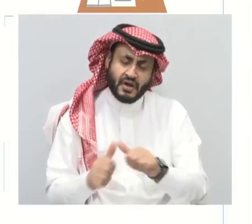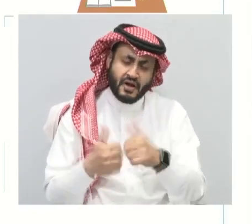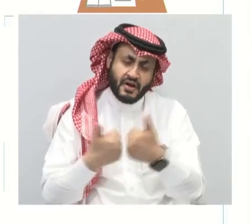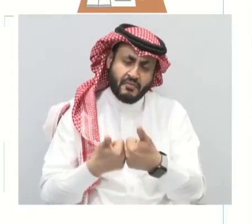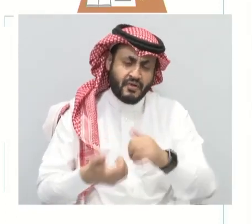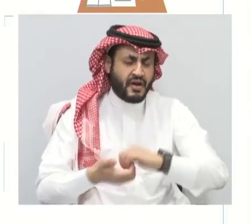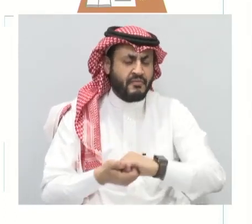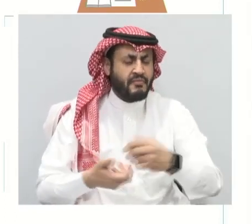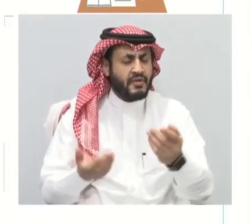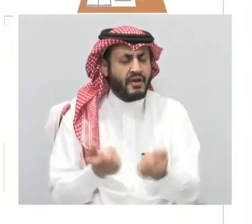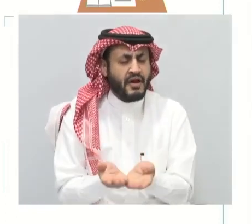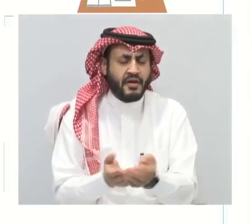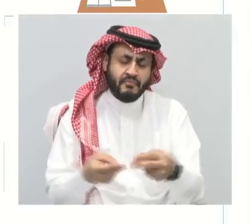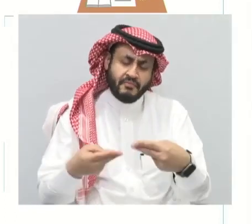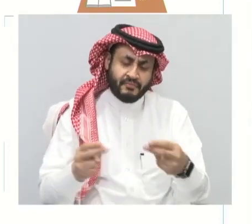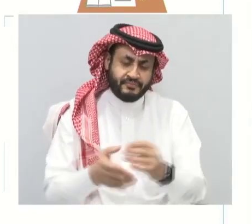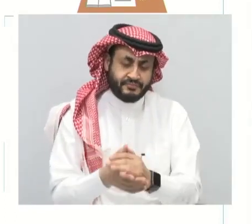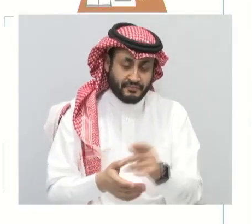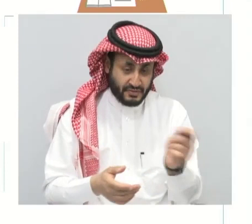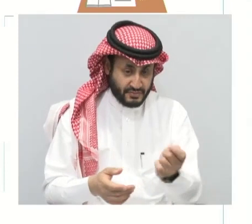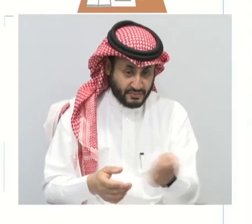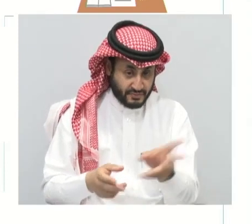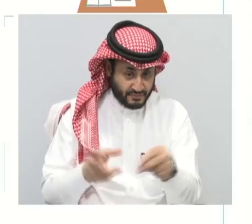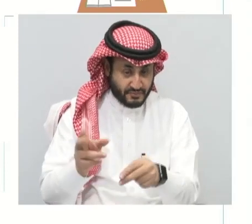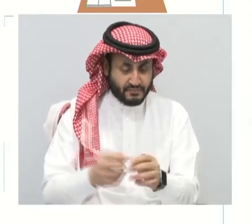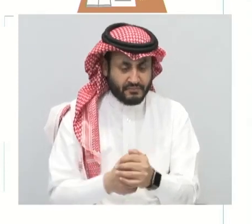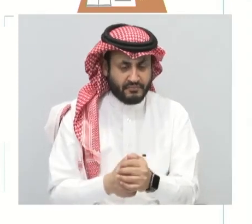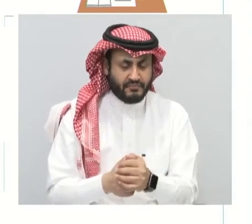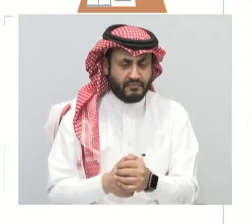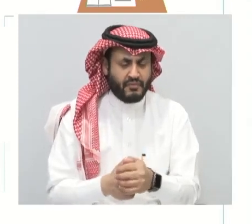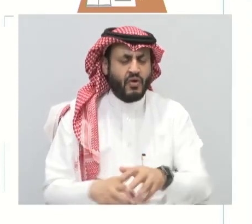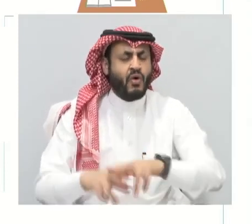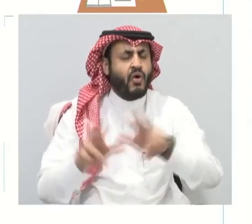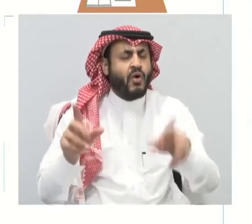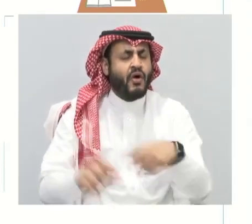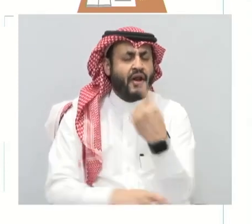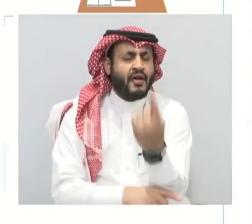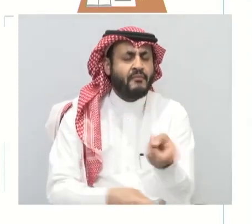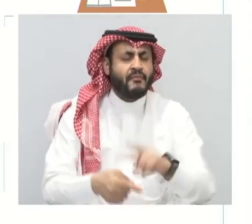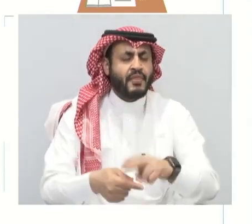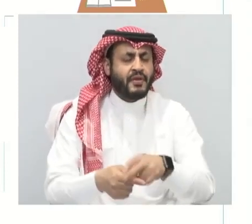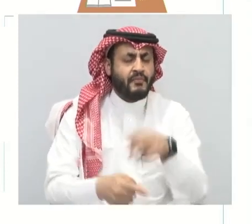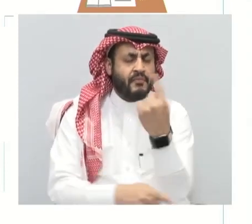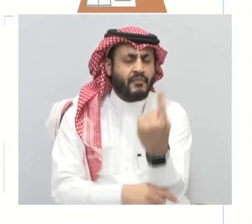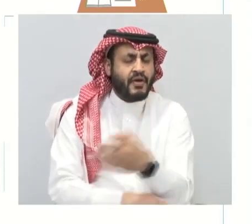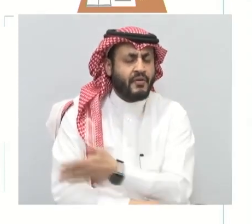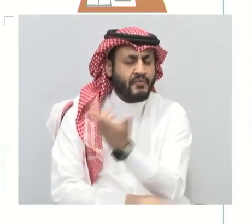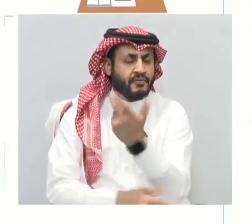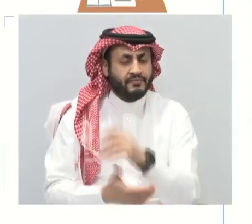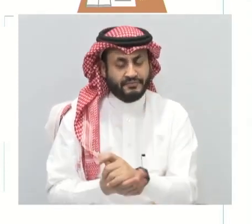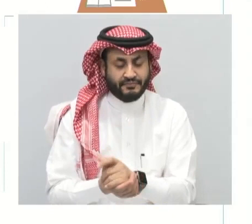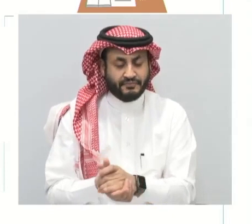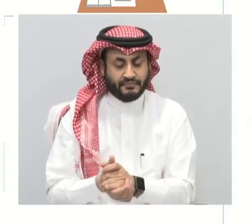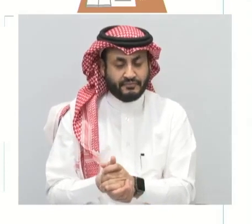some members of your family, and write down the most common favors people ask. Usually, you are